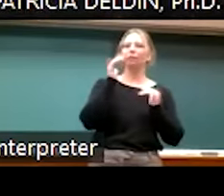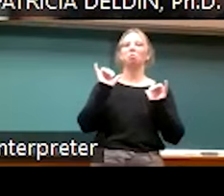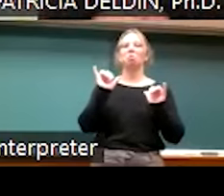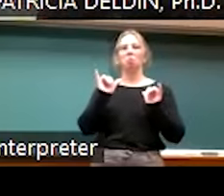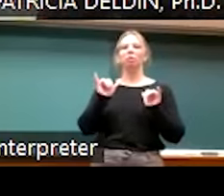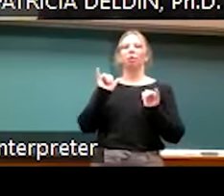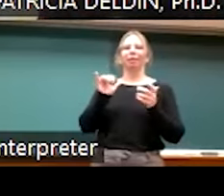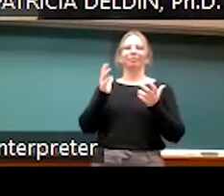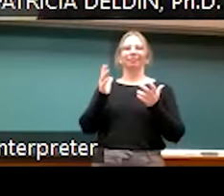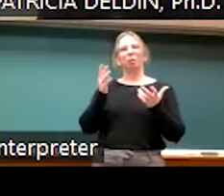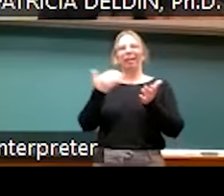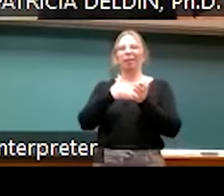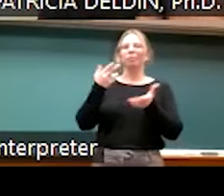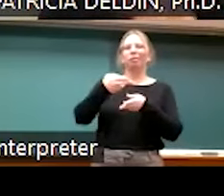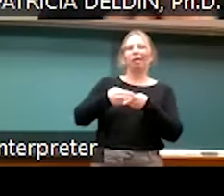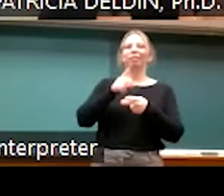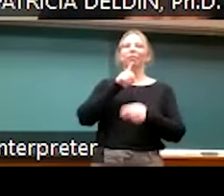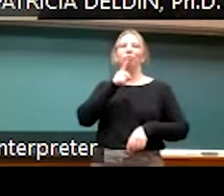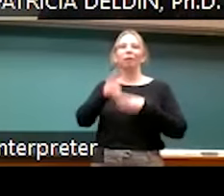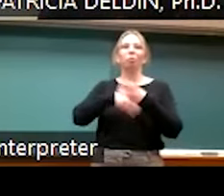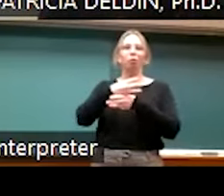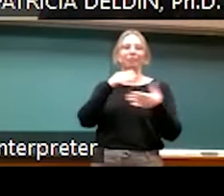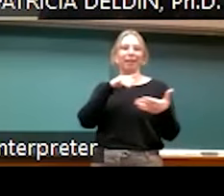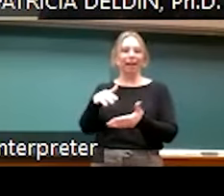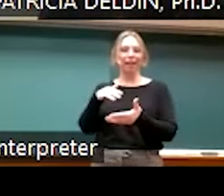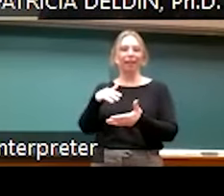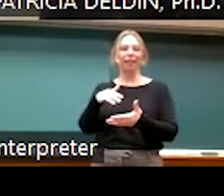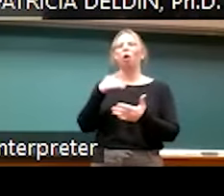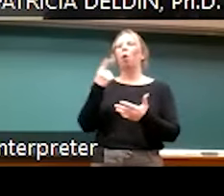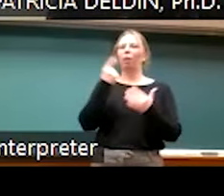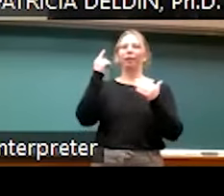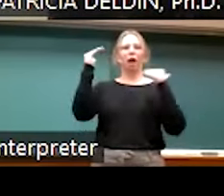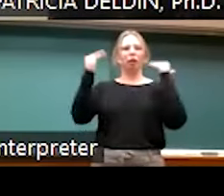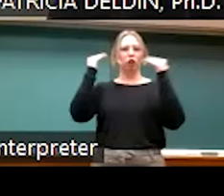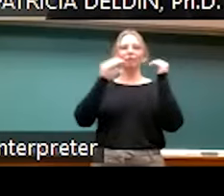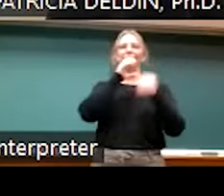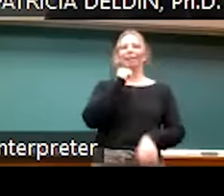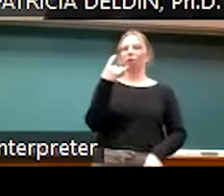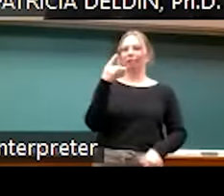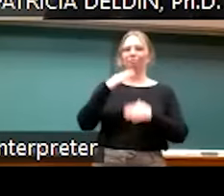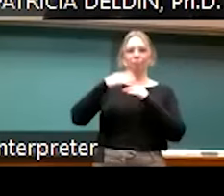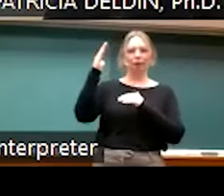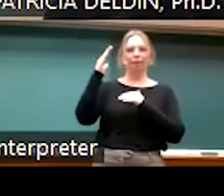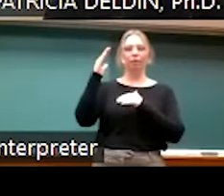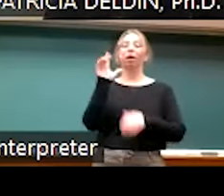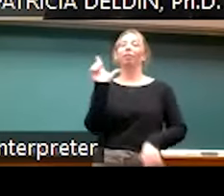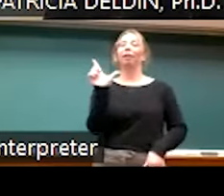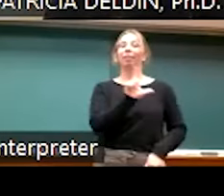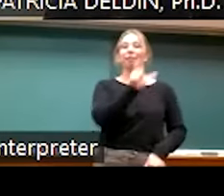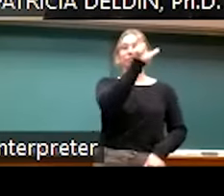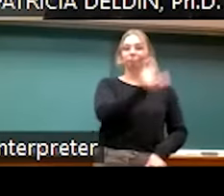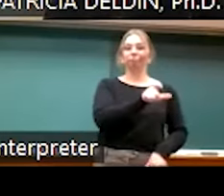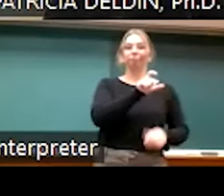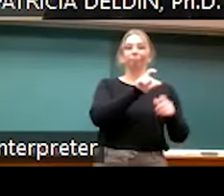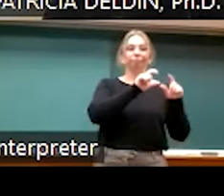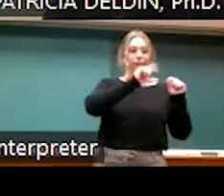the real world study. And it's these are only adults 18 and above. And what we found here is if on the left, in the left chart, you can see